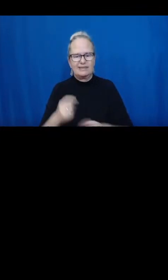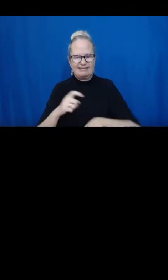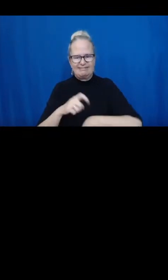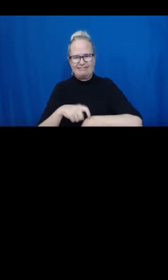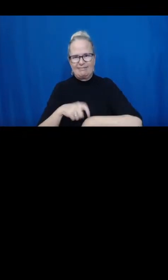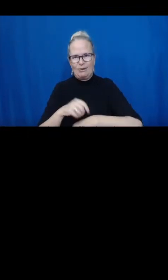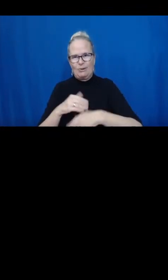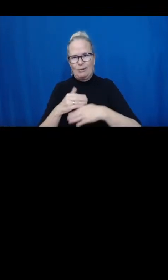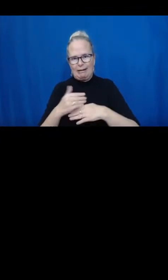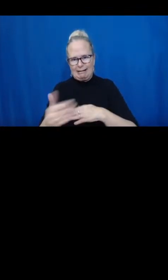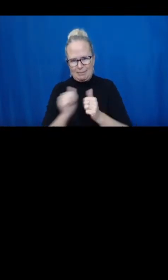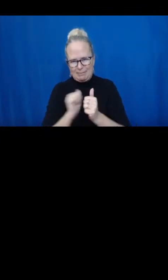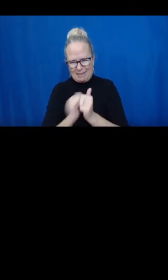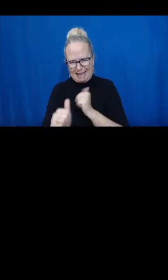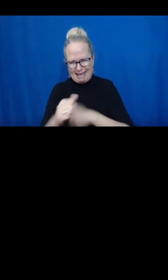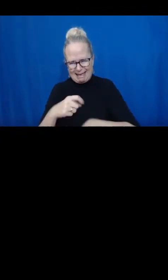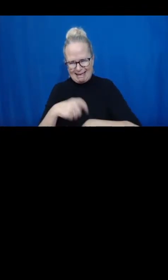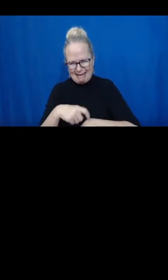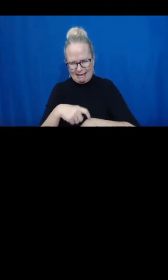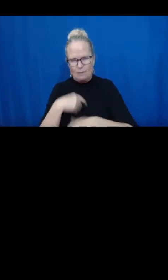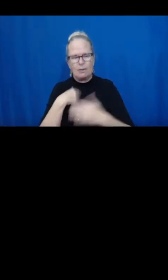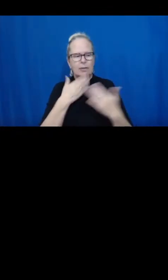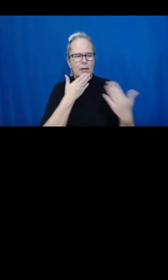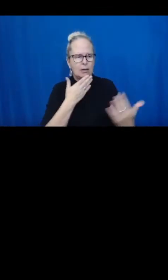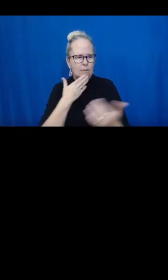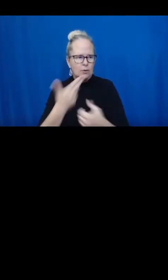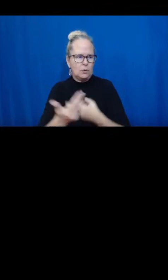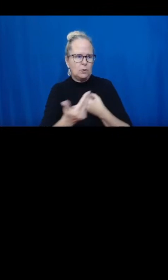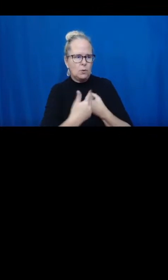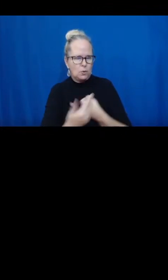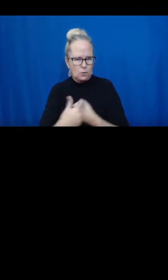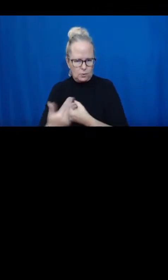volunteer resource. We are going to only,